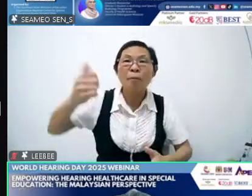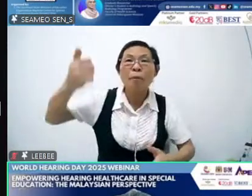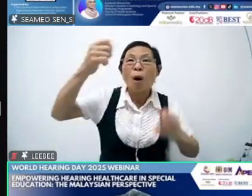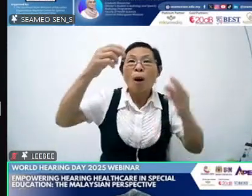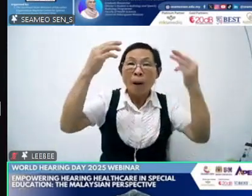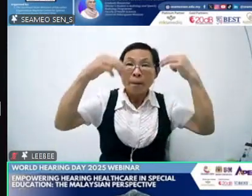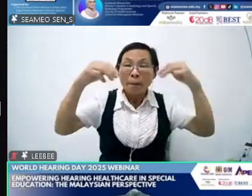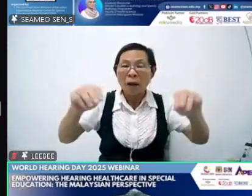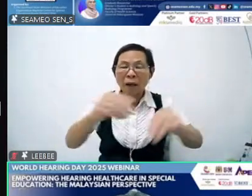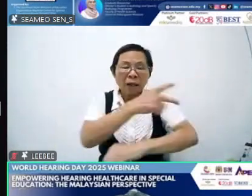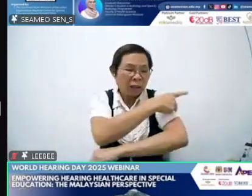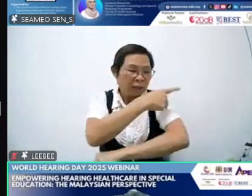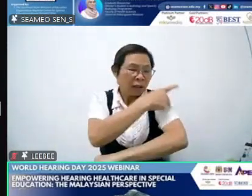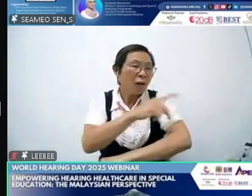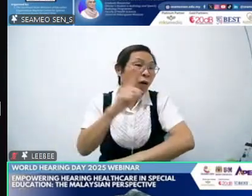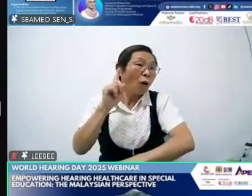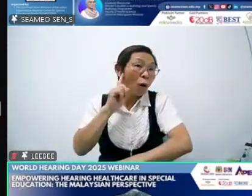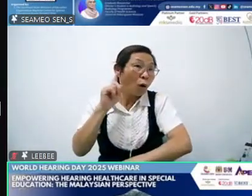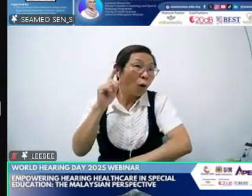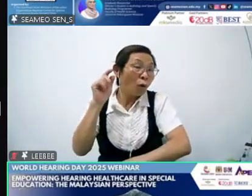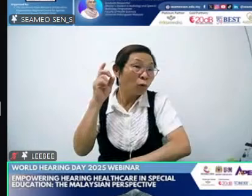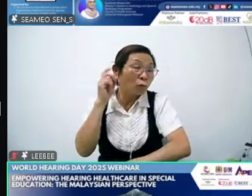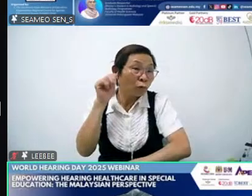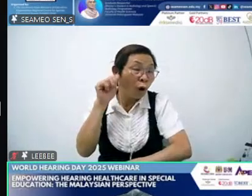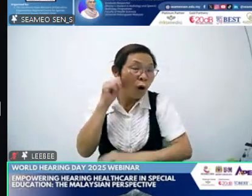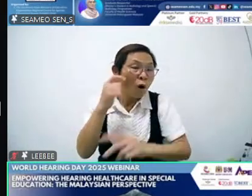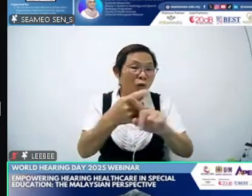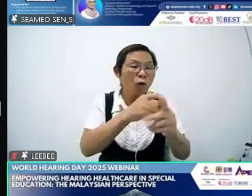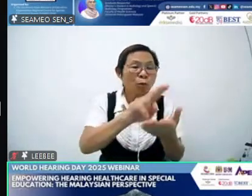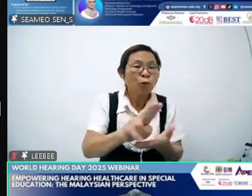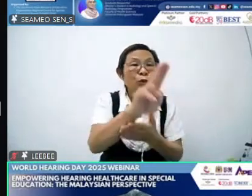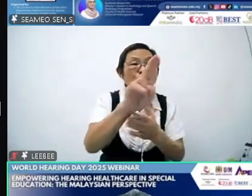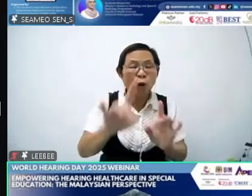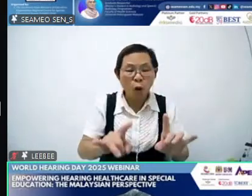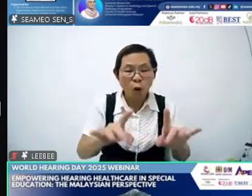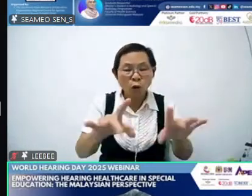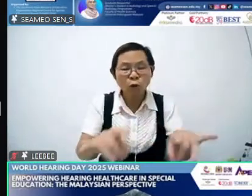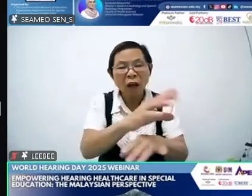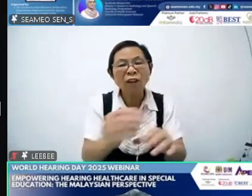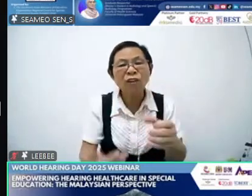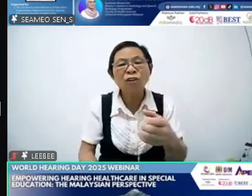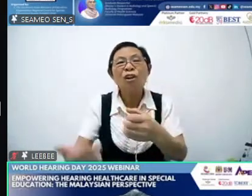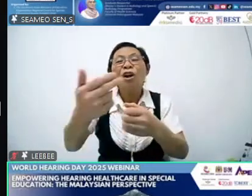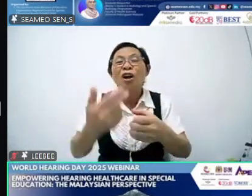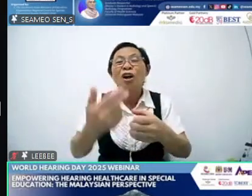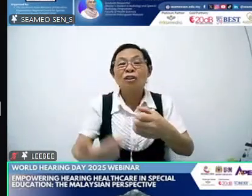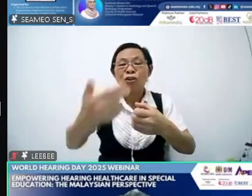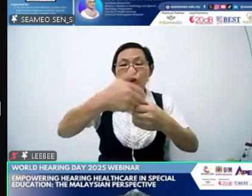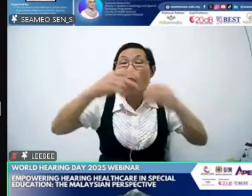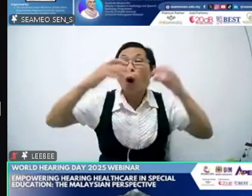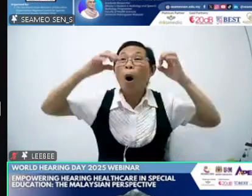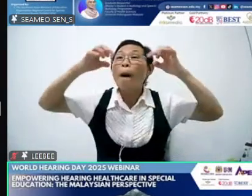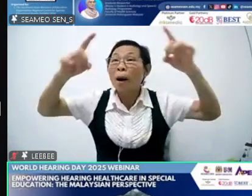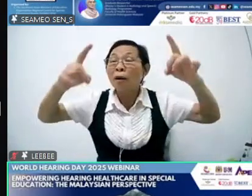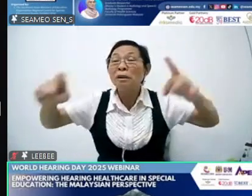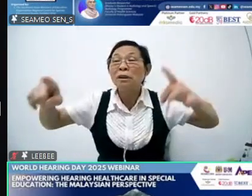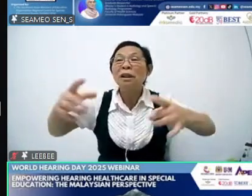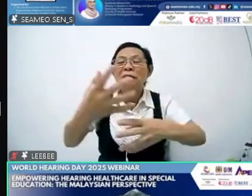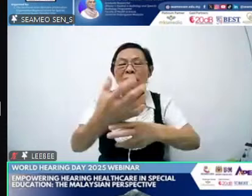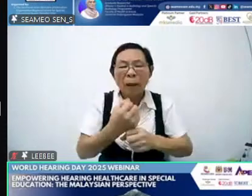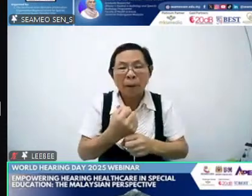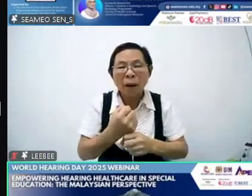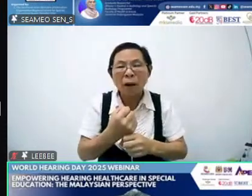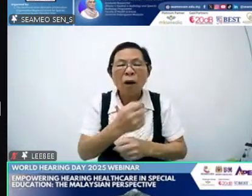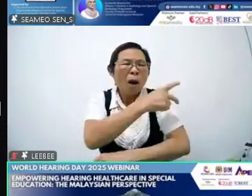Clinical Audiology from University of Melbourne, Australia, and prior to joining academia, she gained valuable clinical